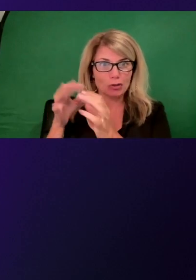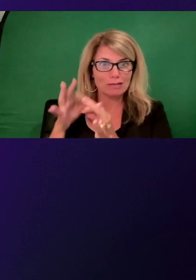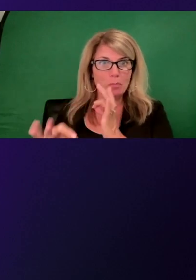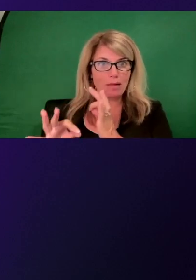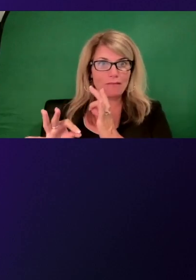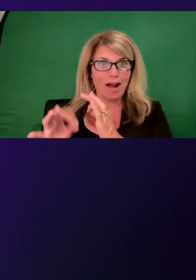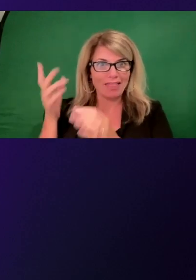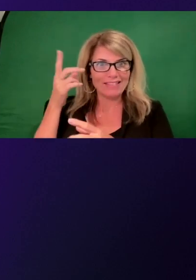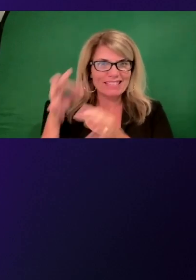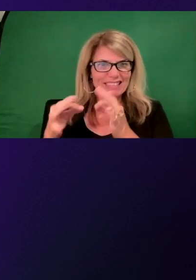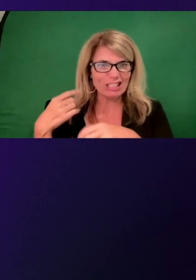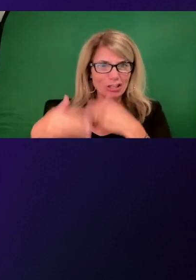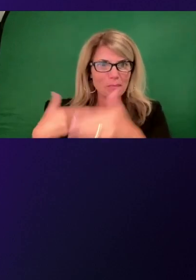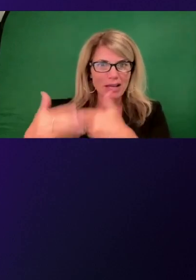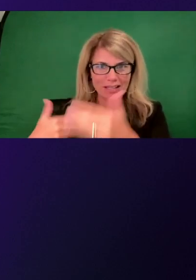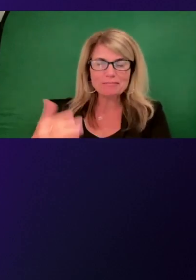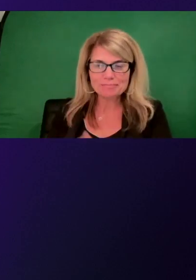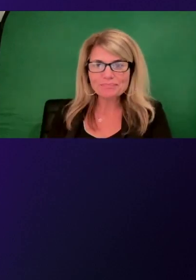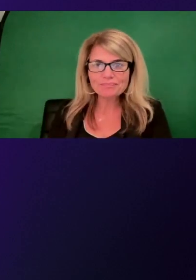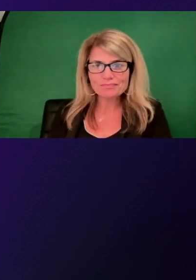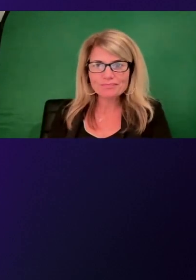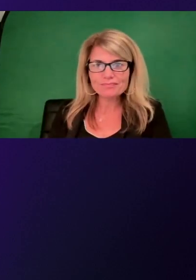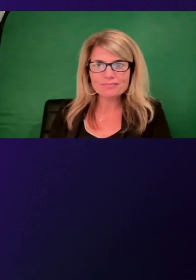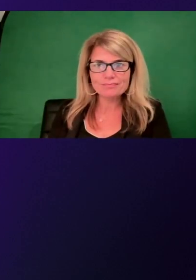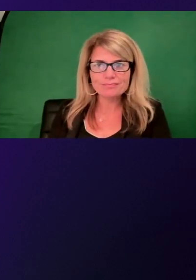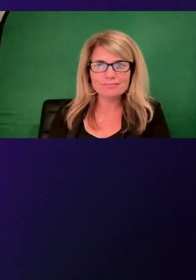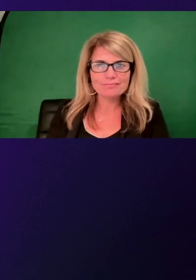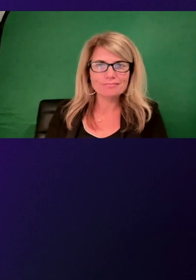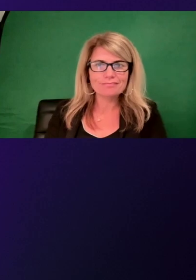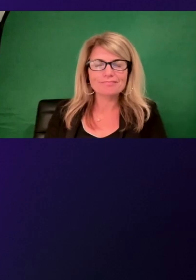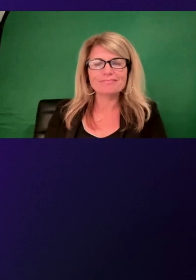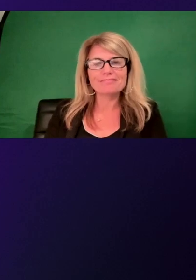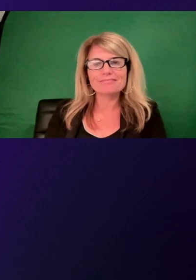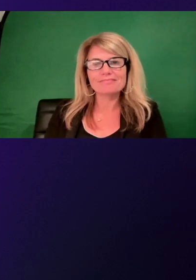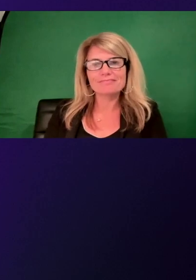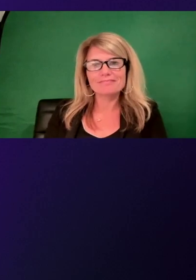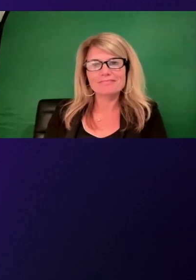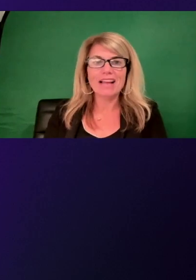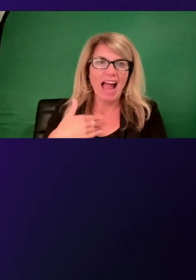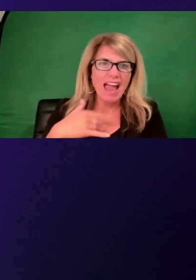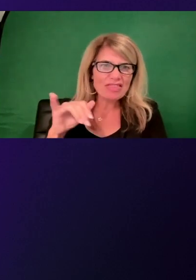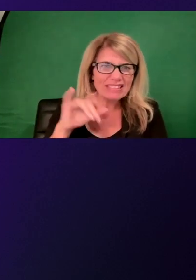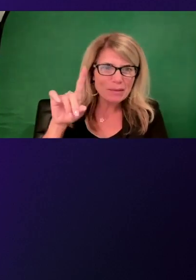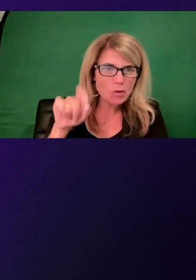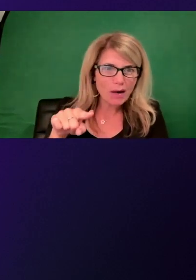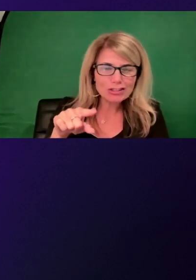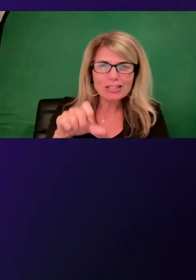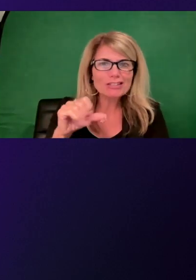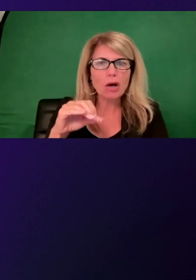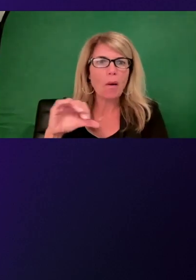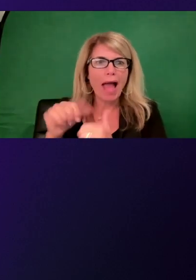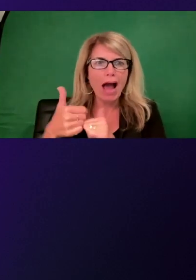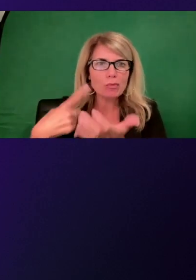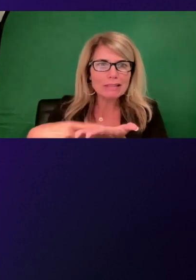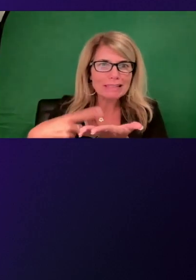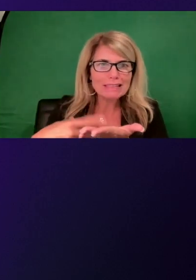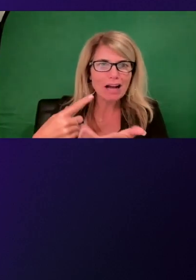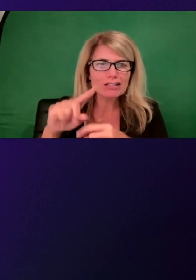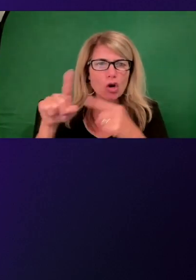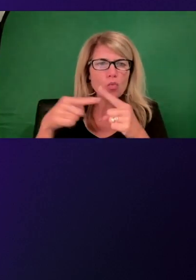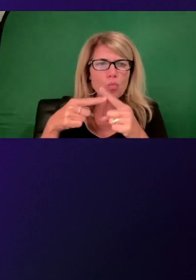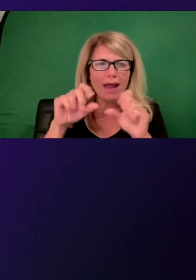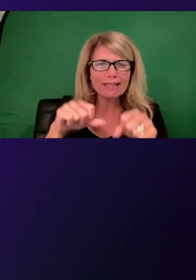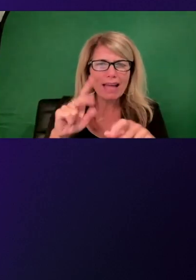decision-making process here. So I have the same question as well to Pratana. How do we talk about when people can use EBS?